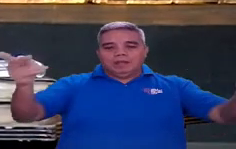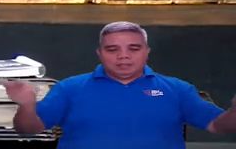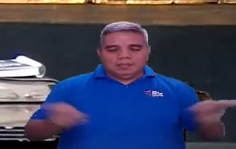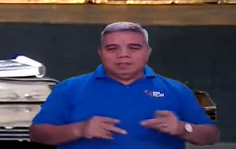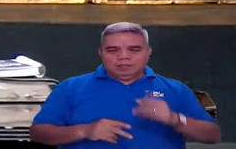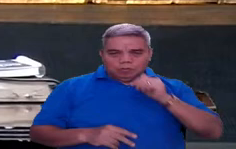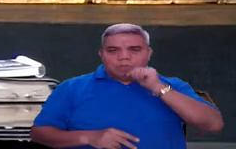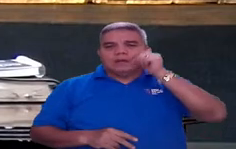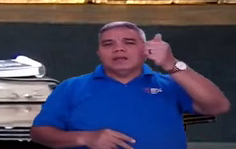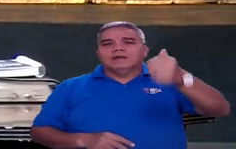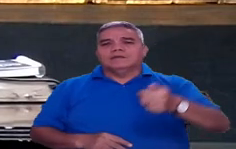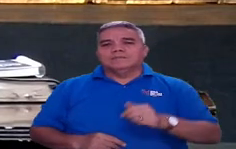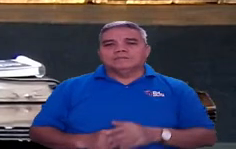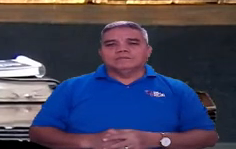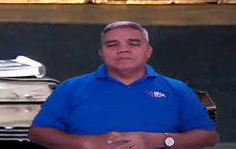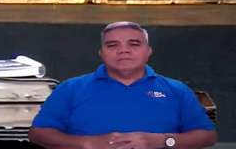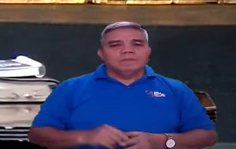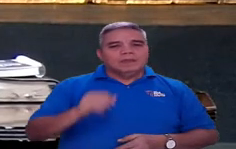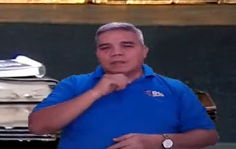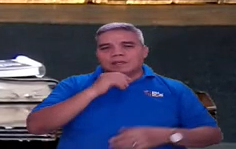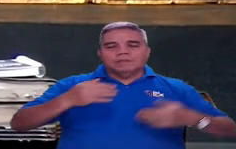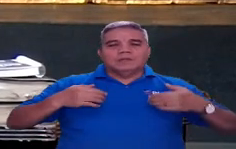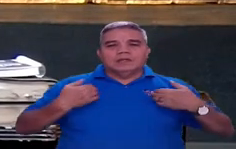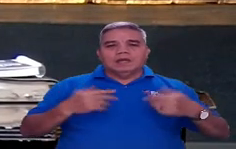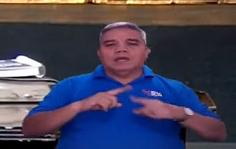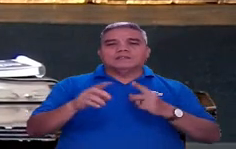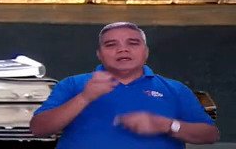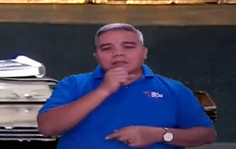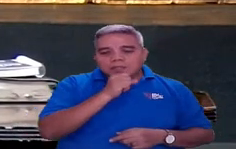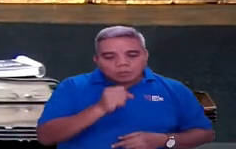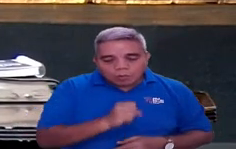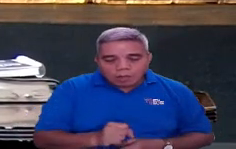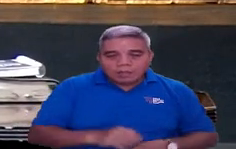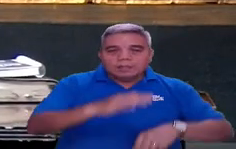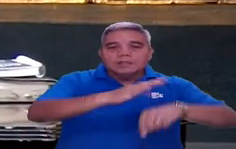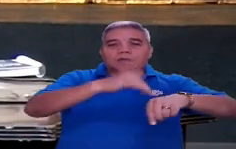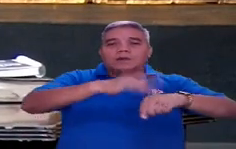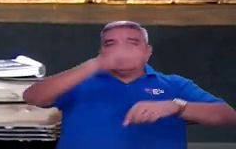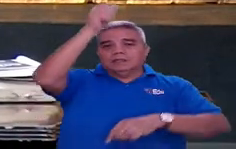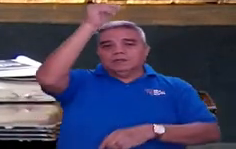basta, dili lang batanon hasta tiguang gitawag sa Ginoo.